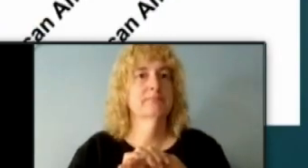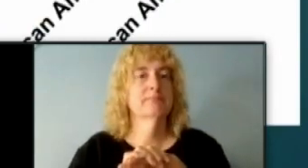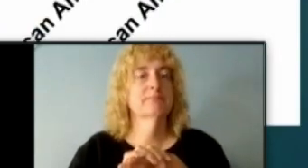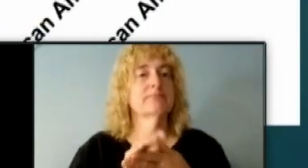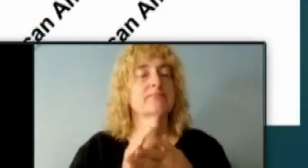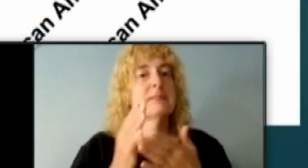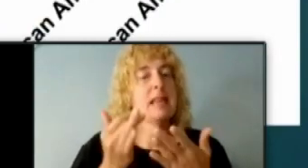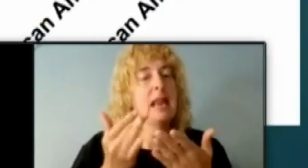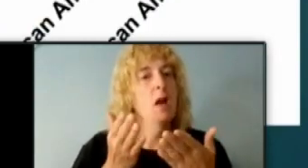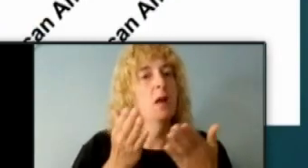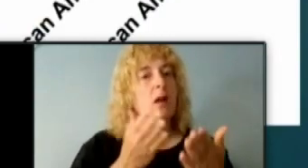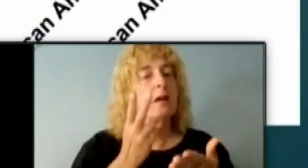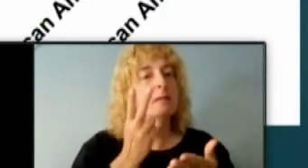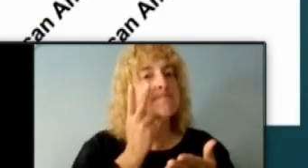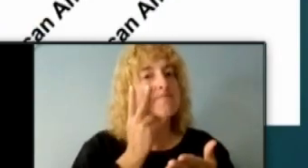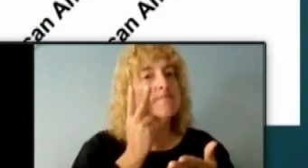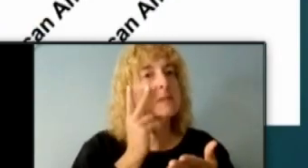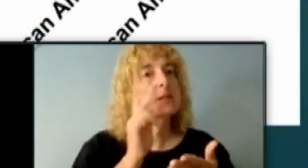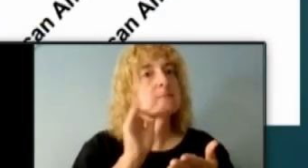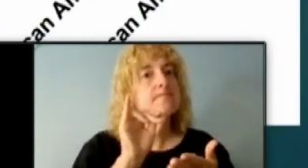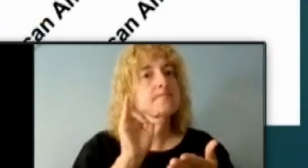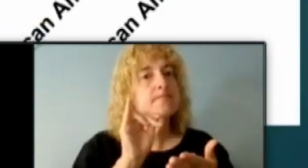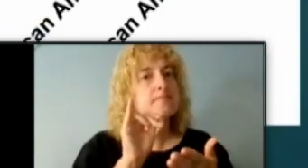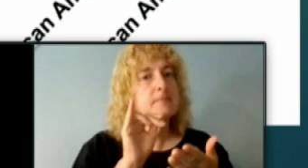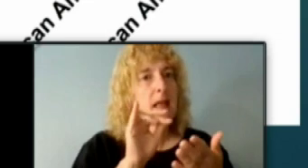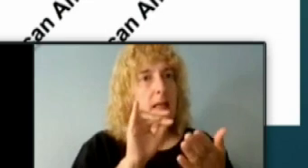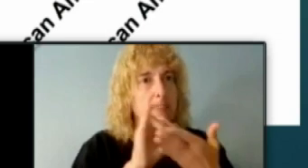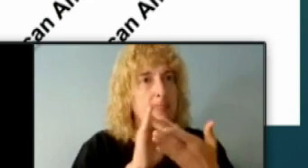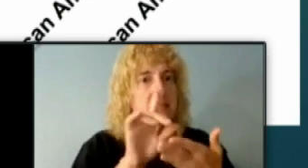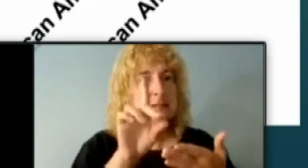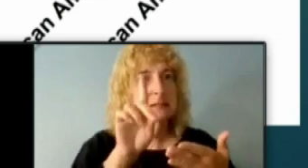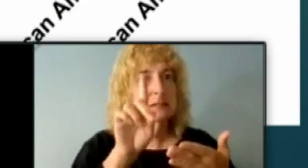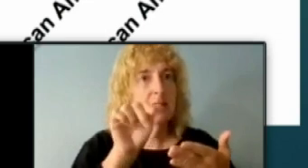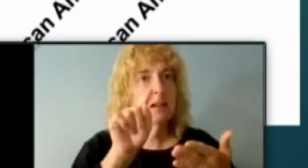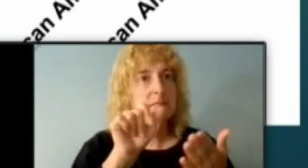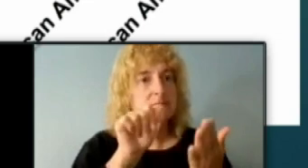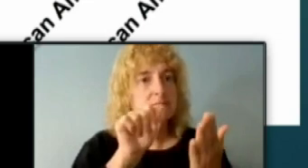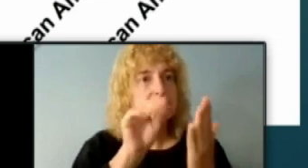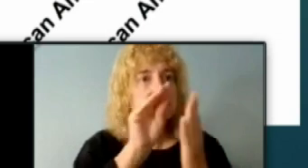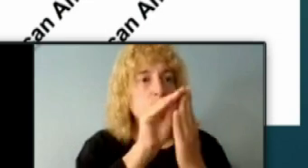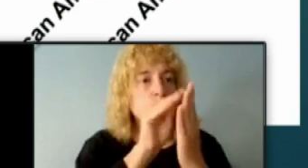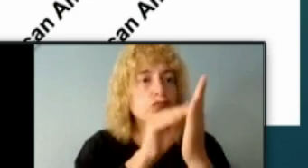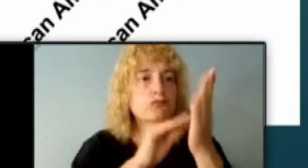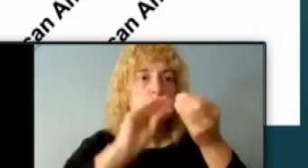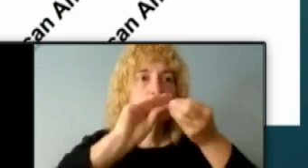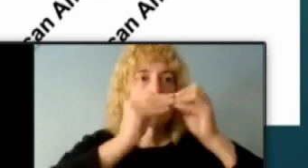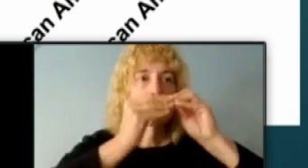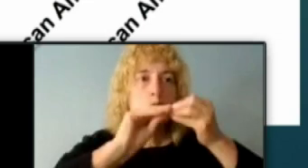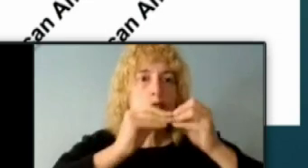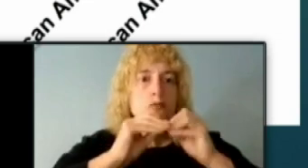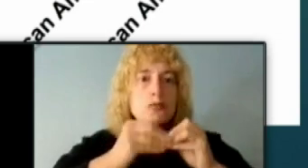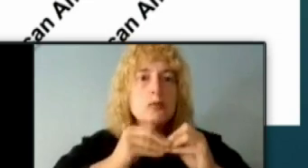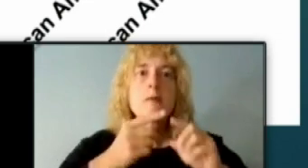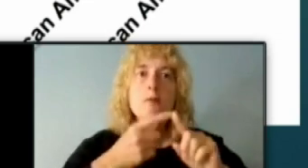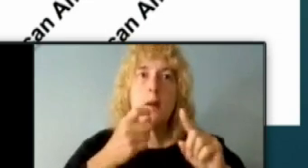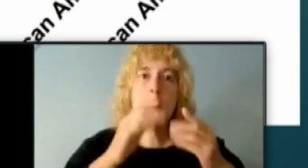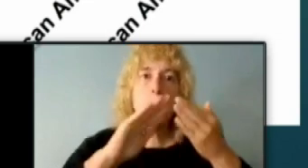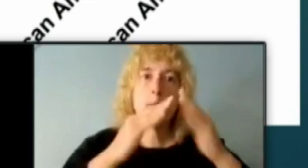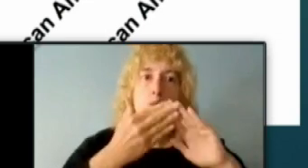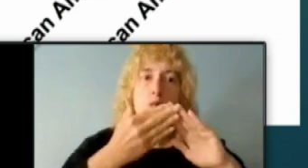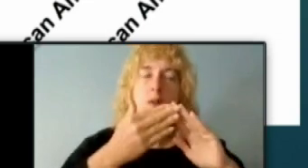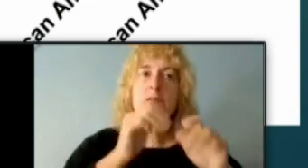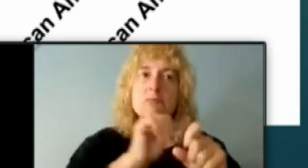So you look at the data we derive from the community coronavirus self and community scale.